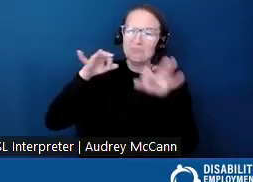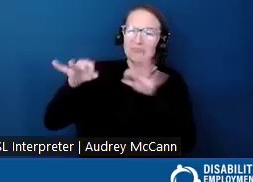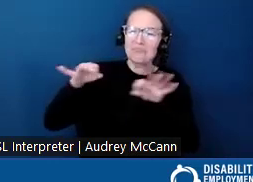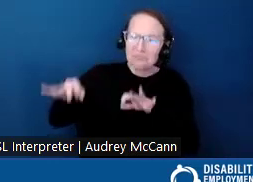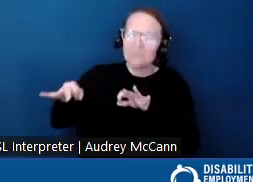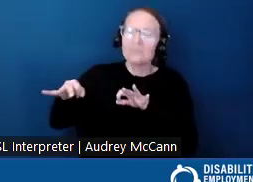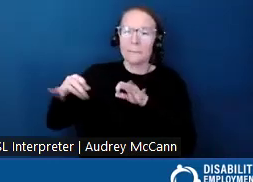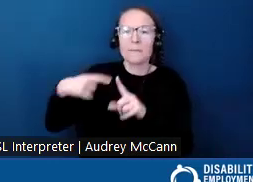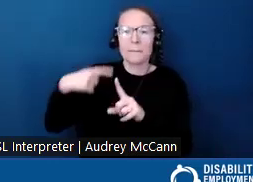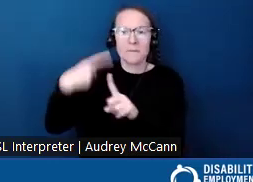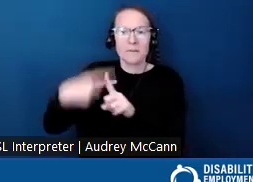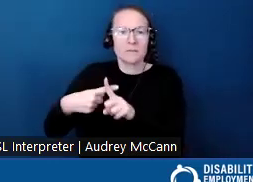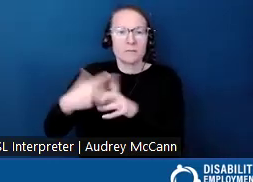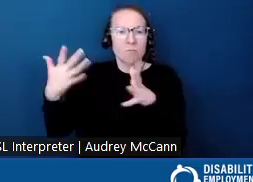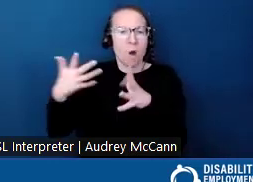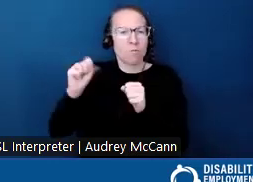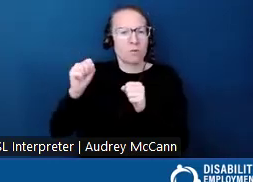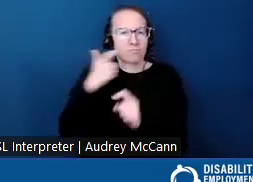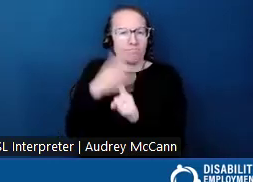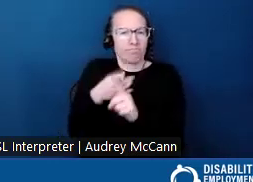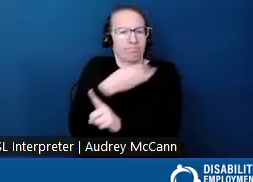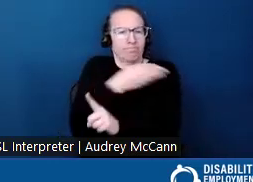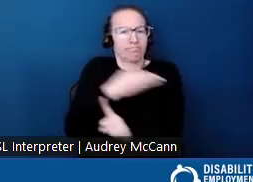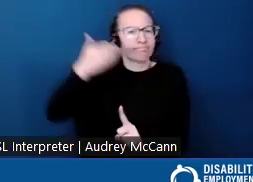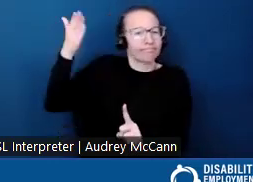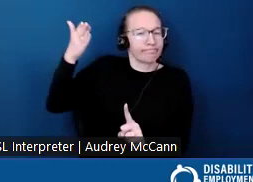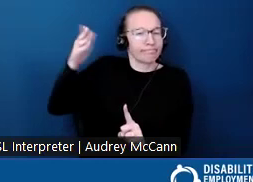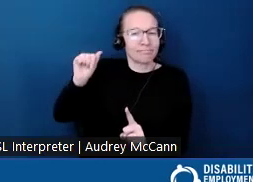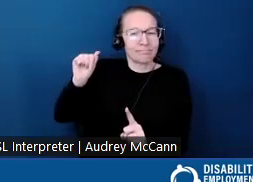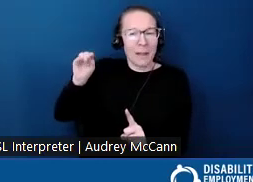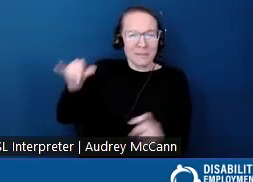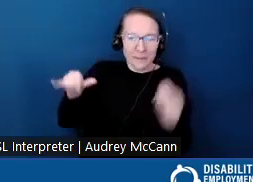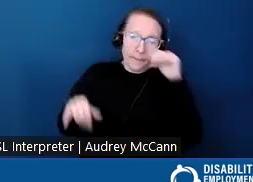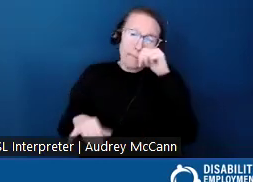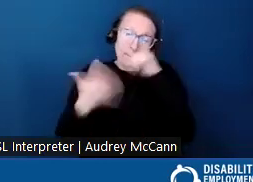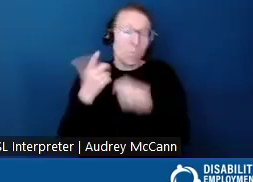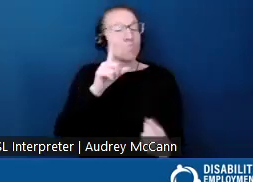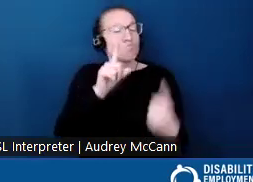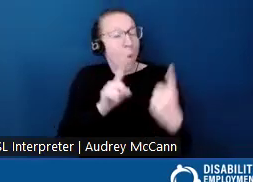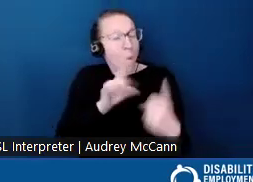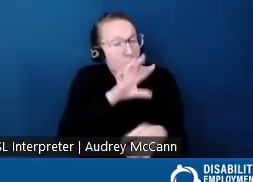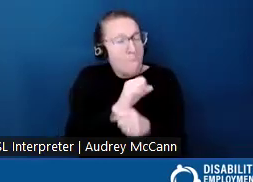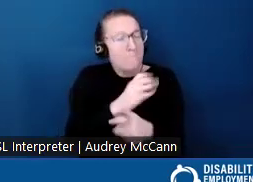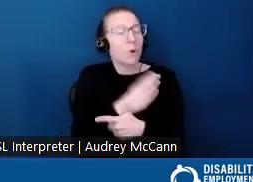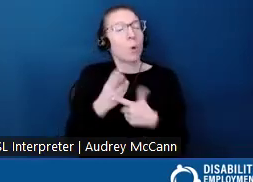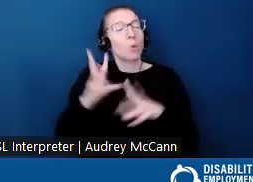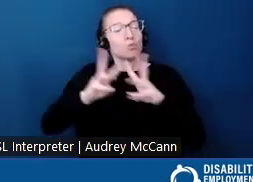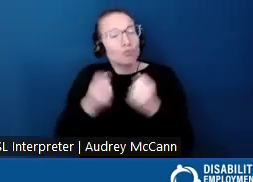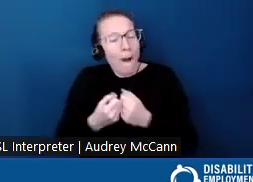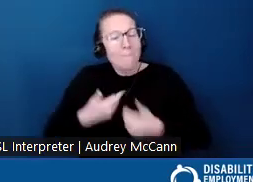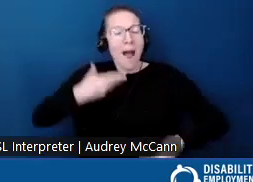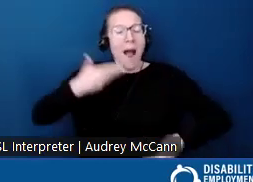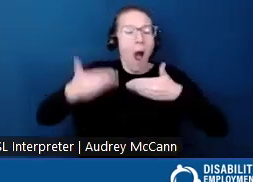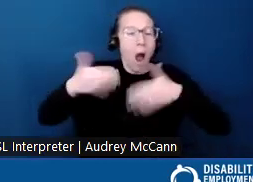what was gone over in the presentation by Amy. So those one-on-one appointments, workshops, hiring events,